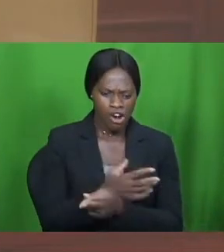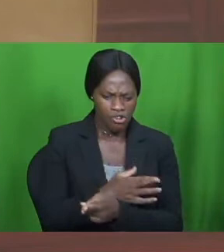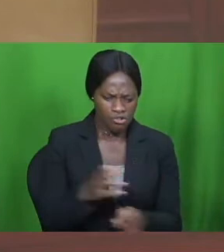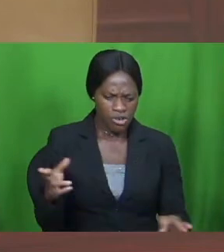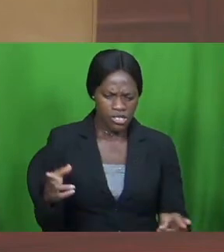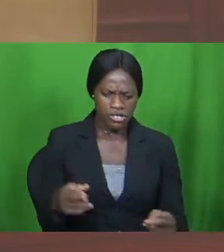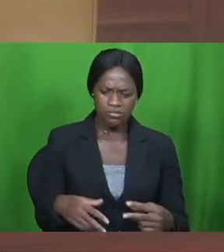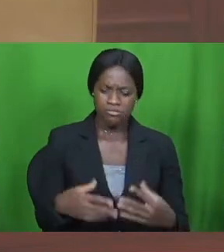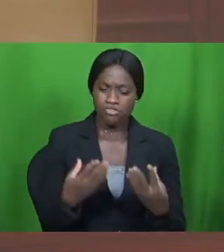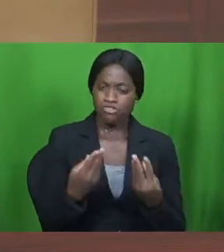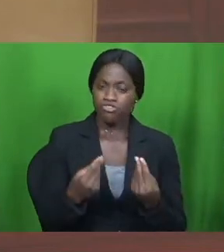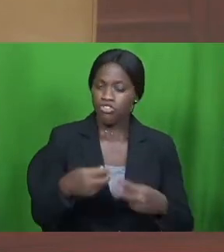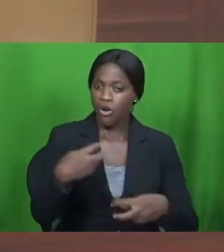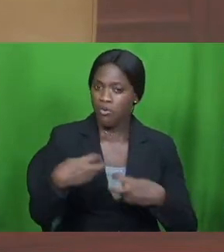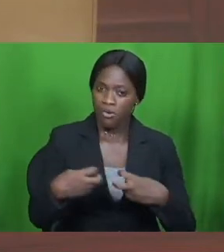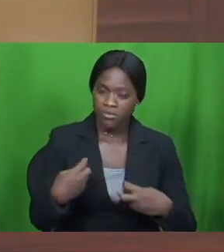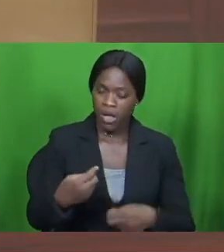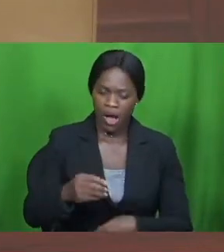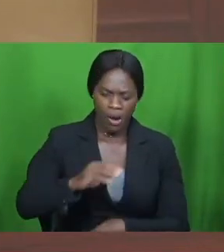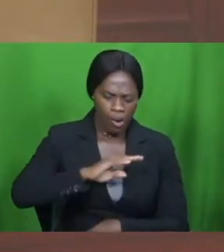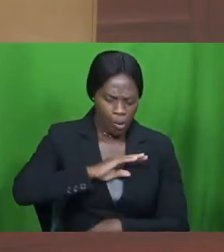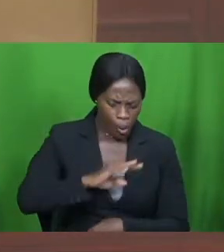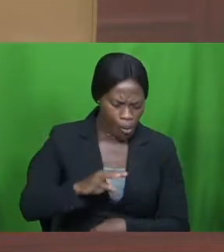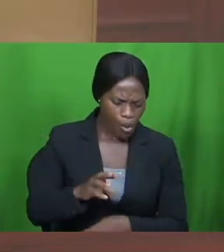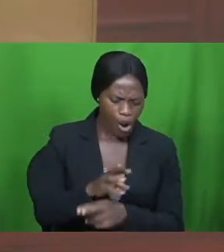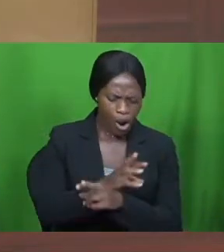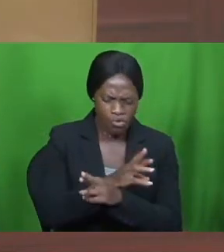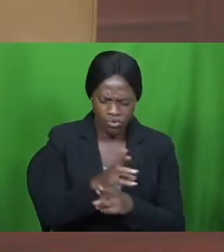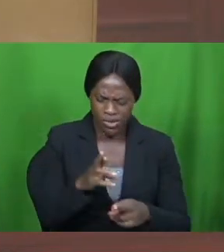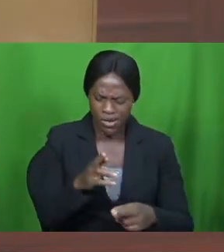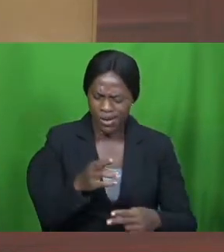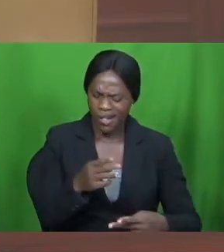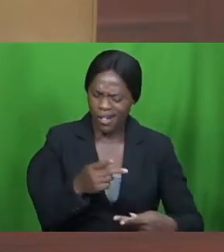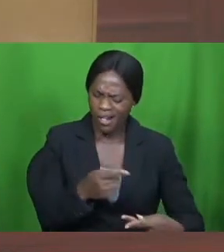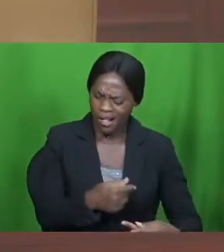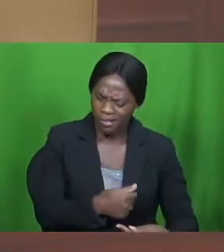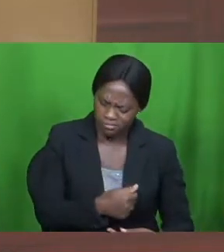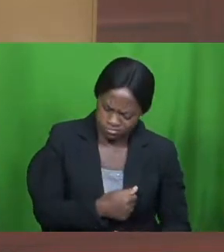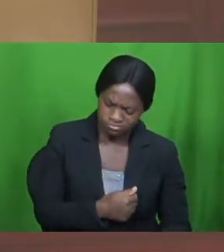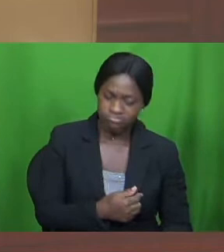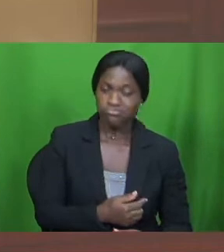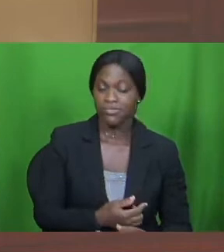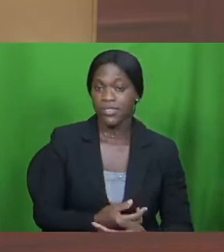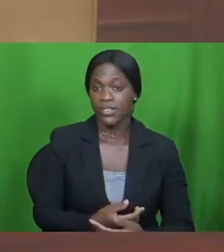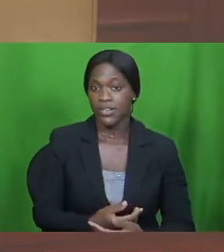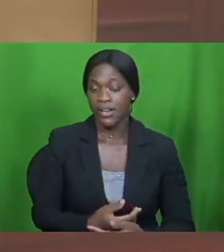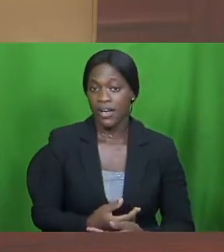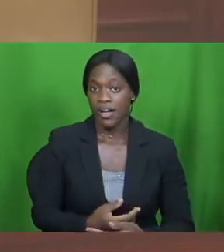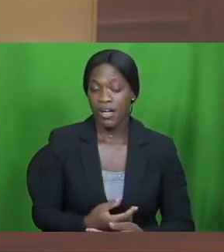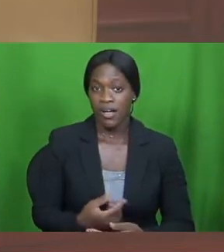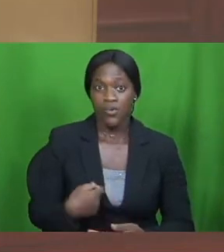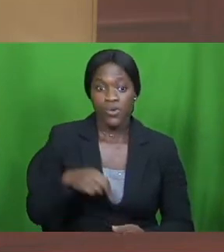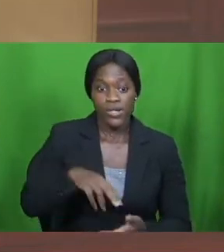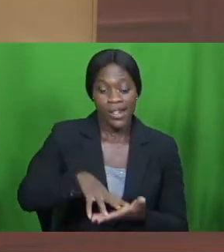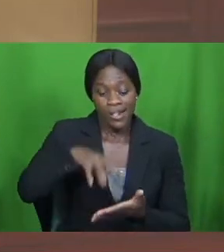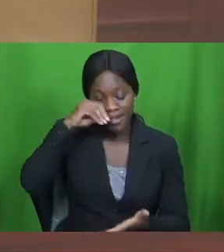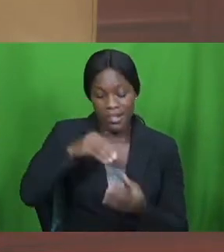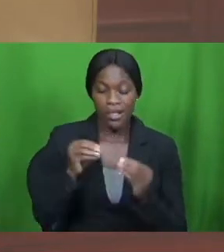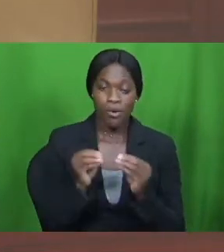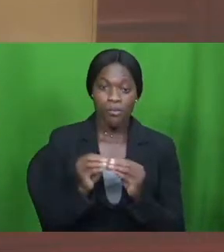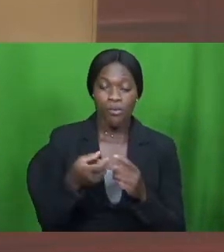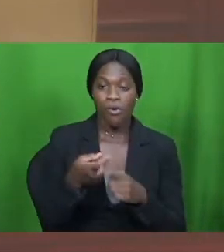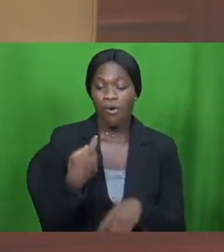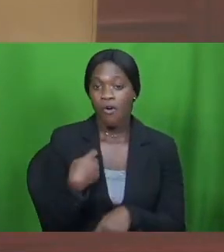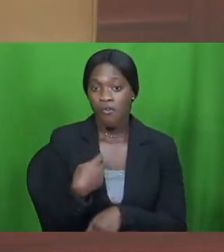unifier, selfless, committed, and kind-hearted. Mr. Speaker, we have so much to learn from the